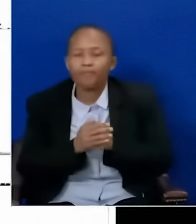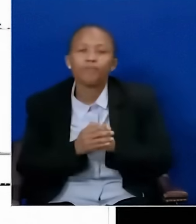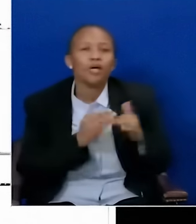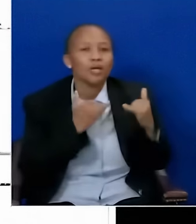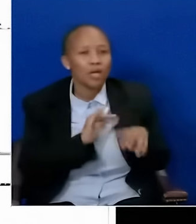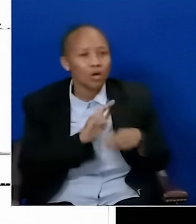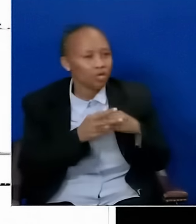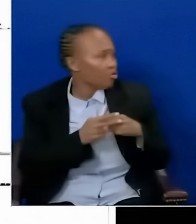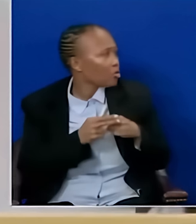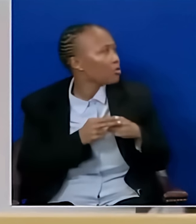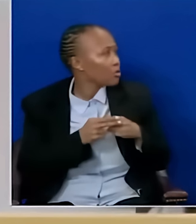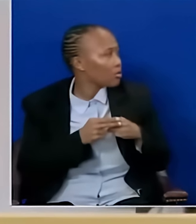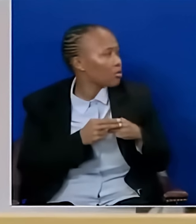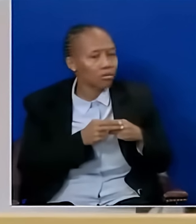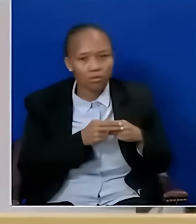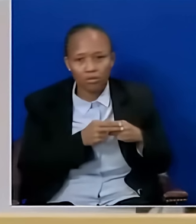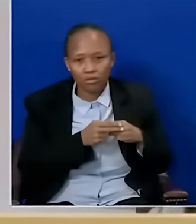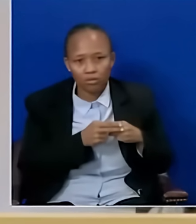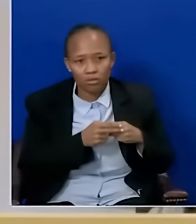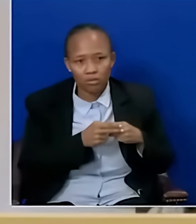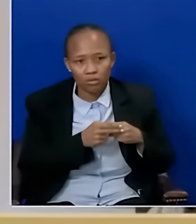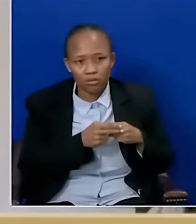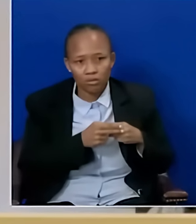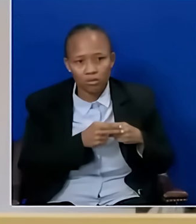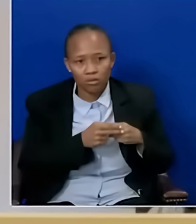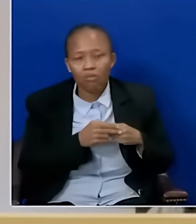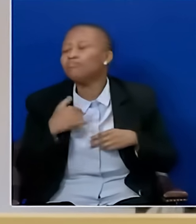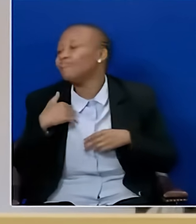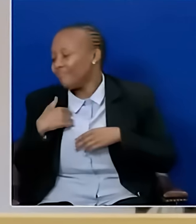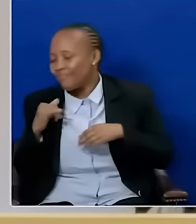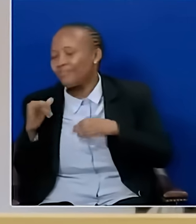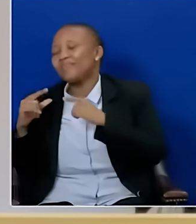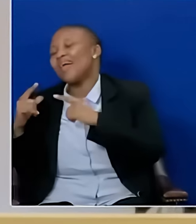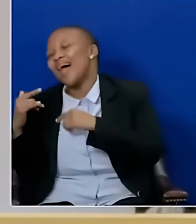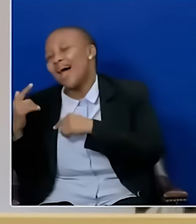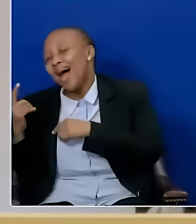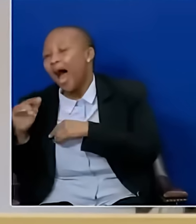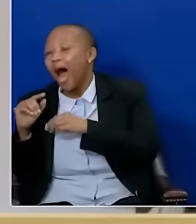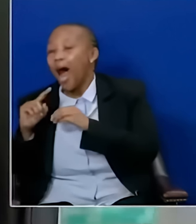to say in your own language, can you please explain this? I'm completely lost.